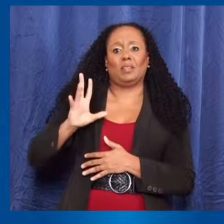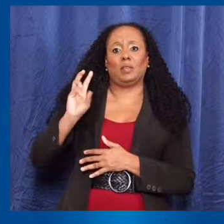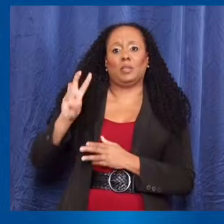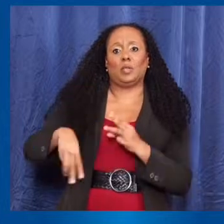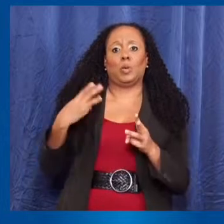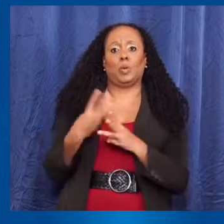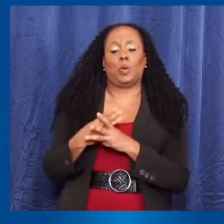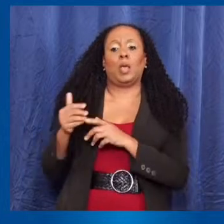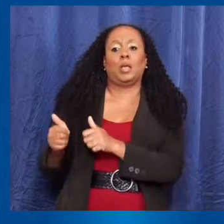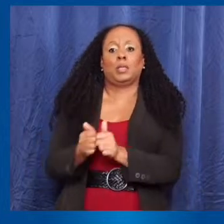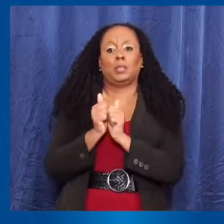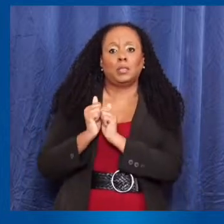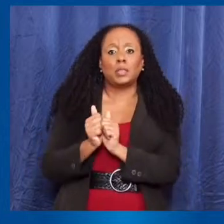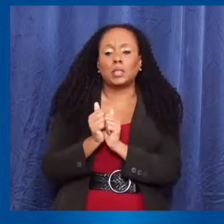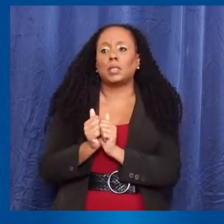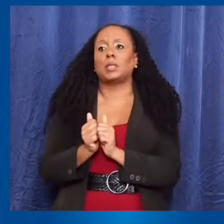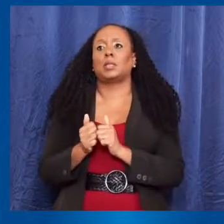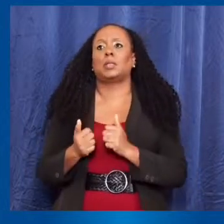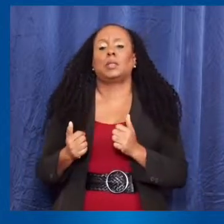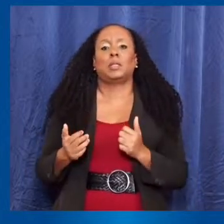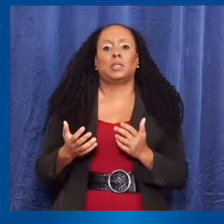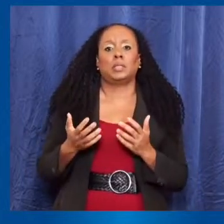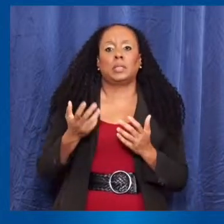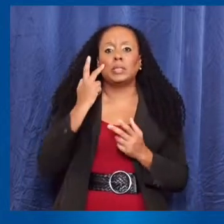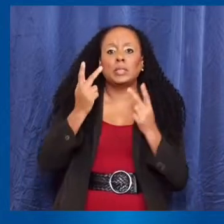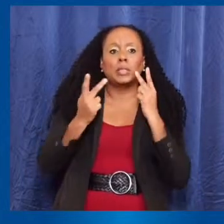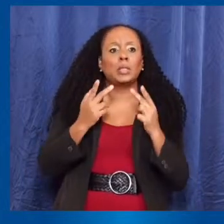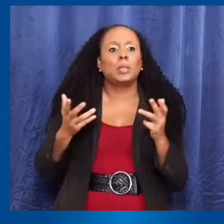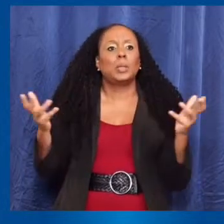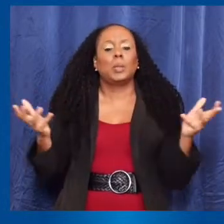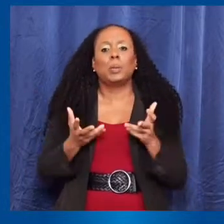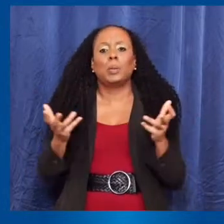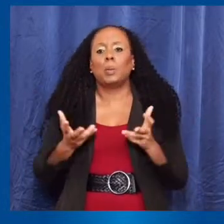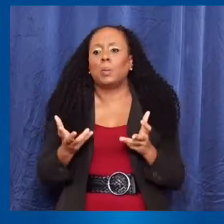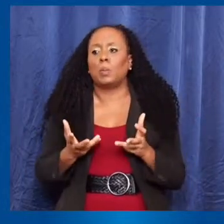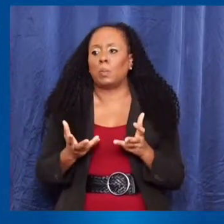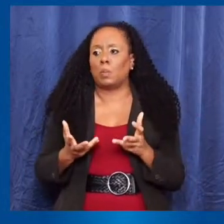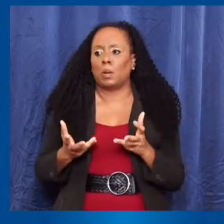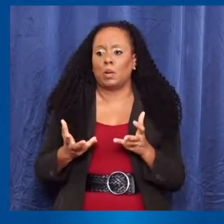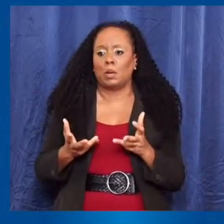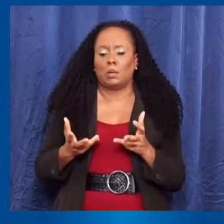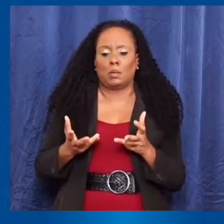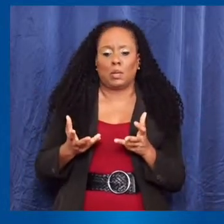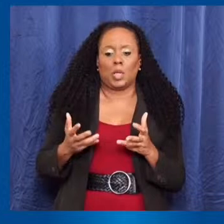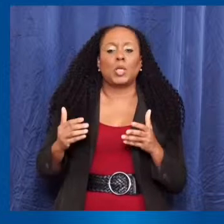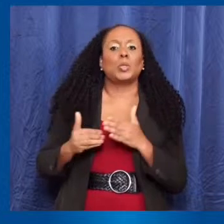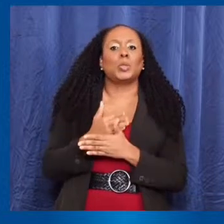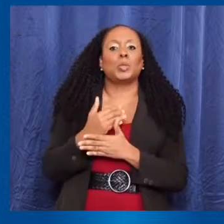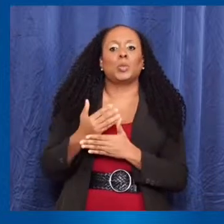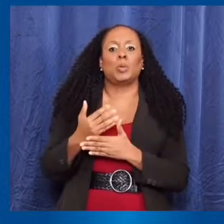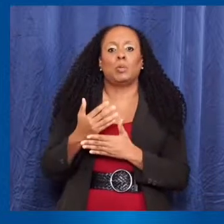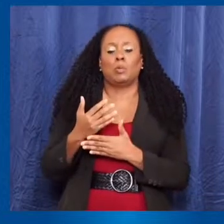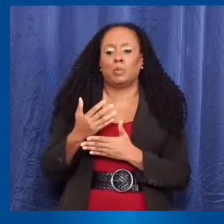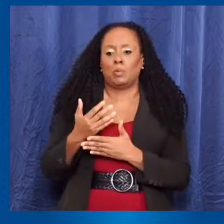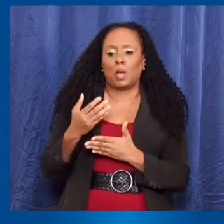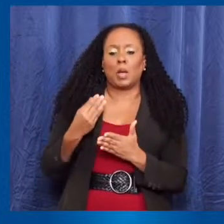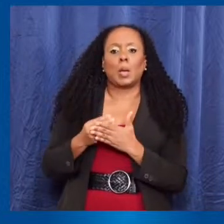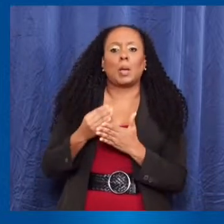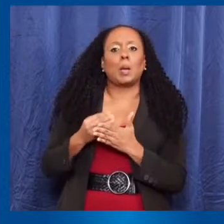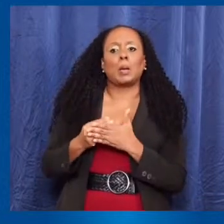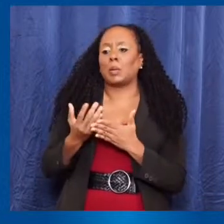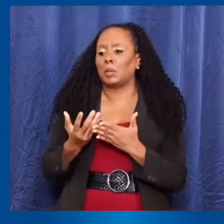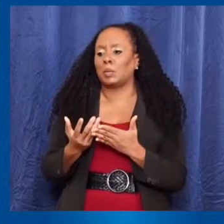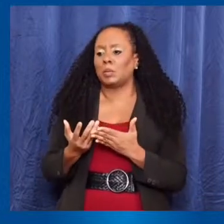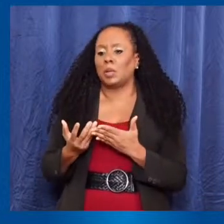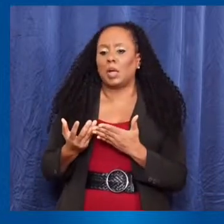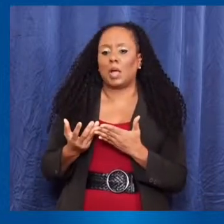new financial architecture should look like, with the establishment of the International Monetary Fund being able to be a lender of